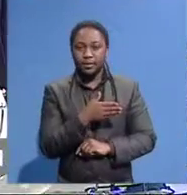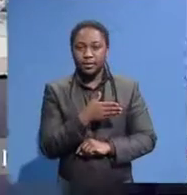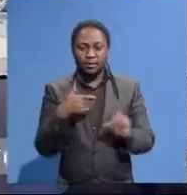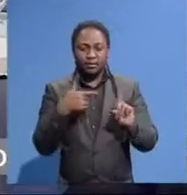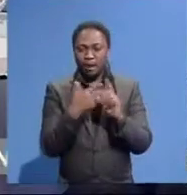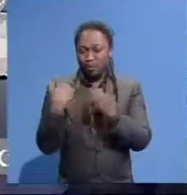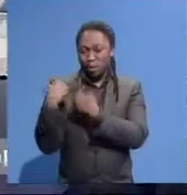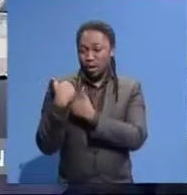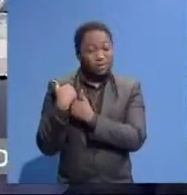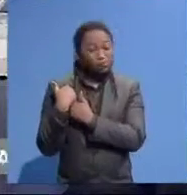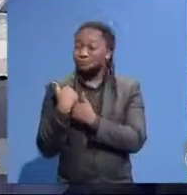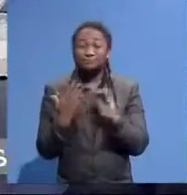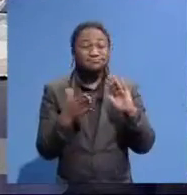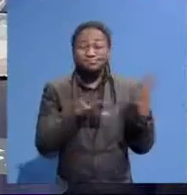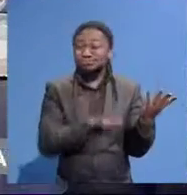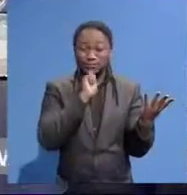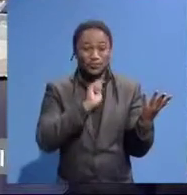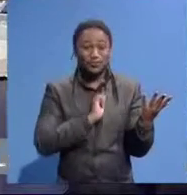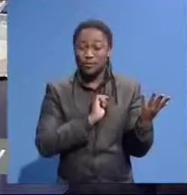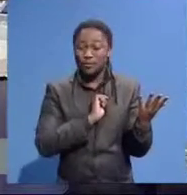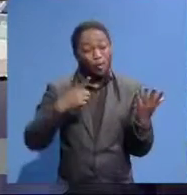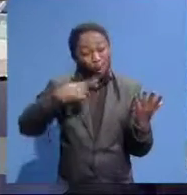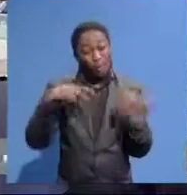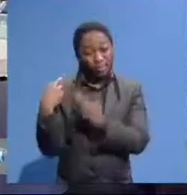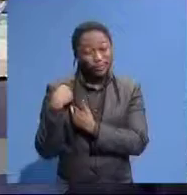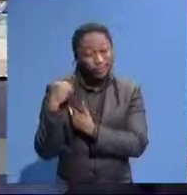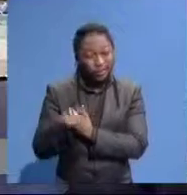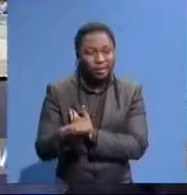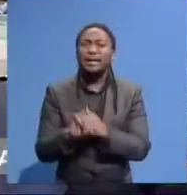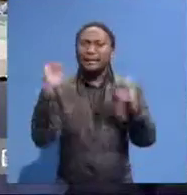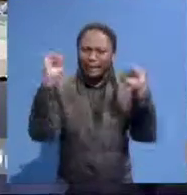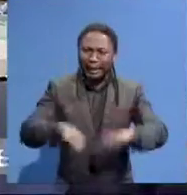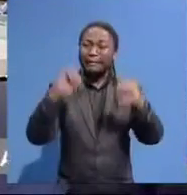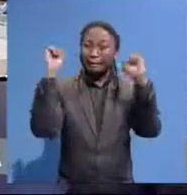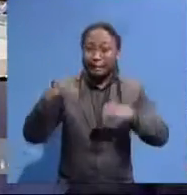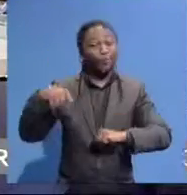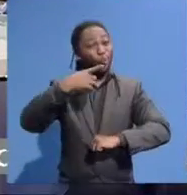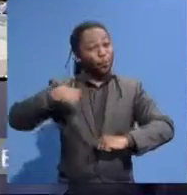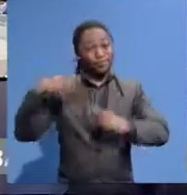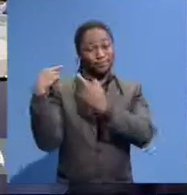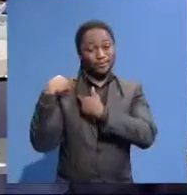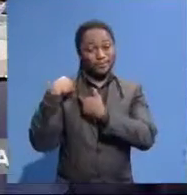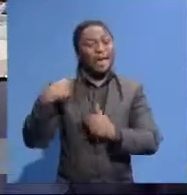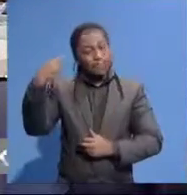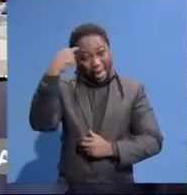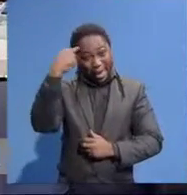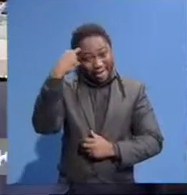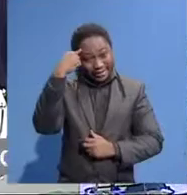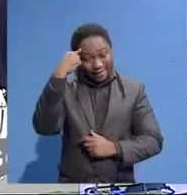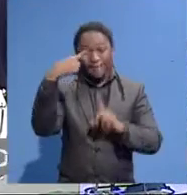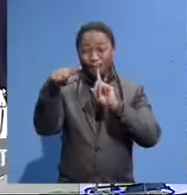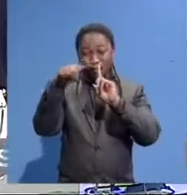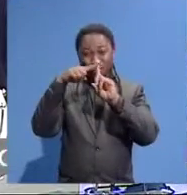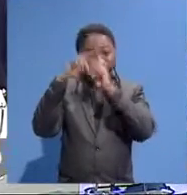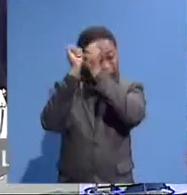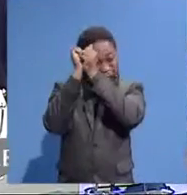to buffer us. Yes. And you're right, we have to take responsibility. Yes, we have to take responsibility and to buffer us even from the psychological block. You know, there are communities that